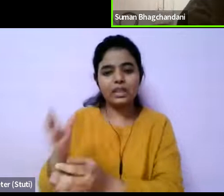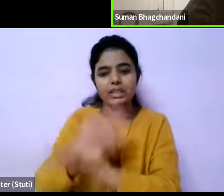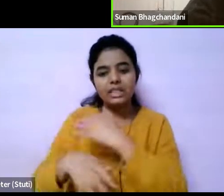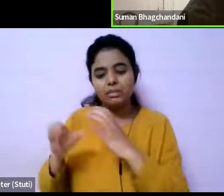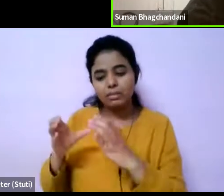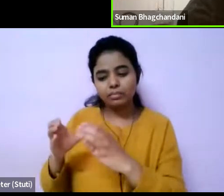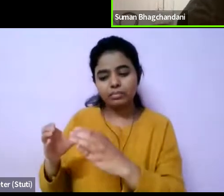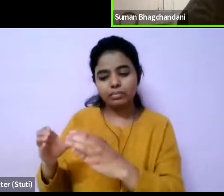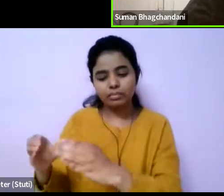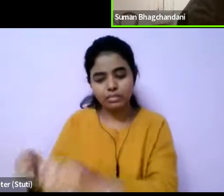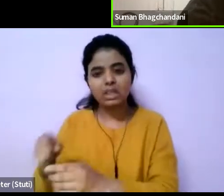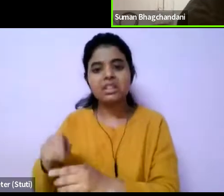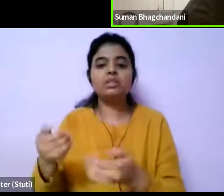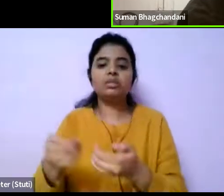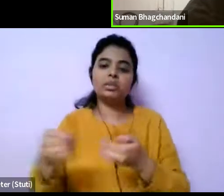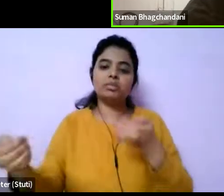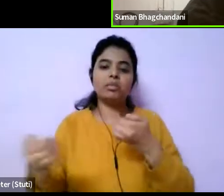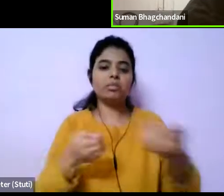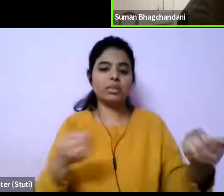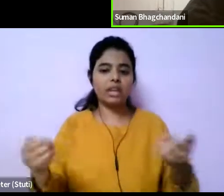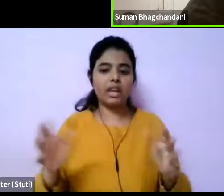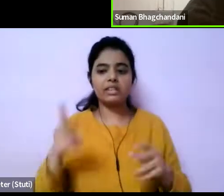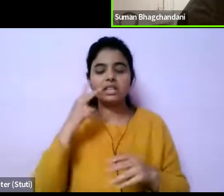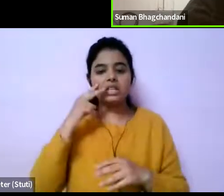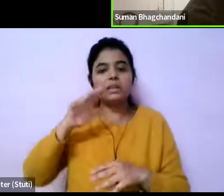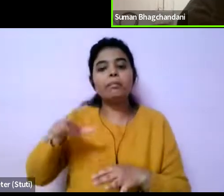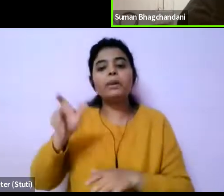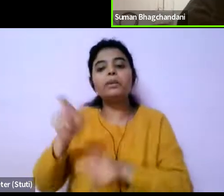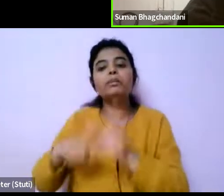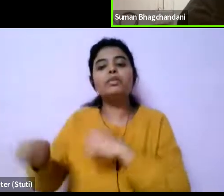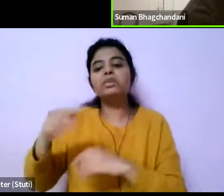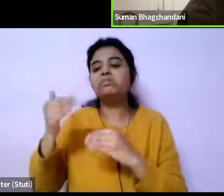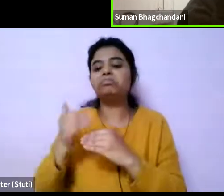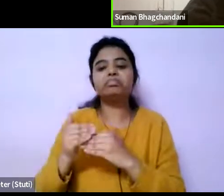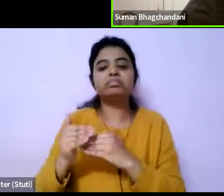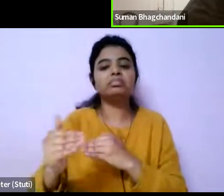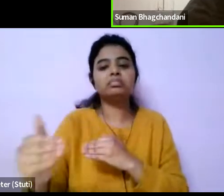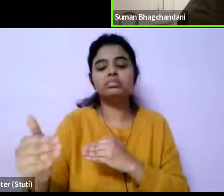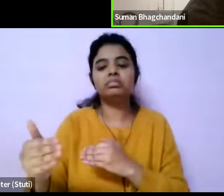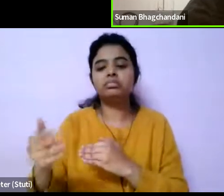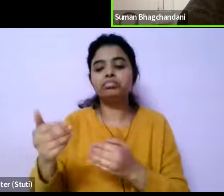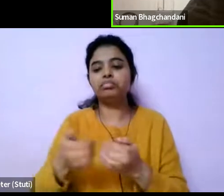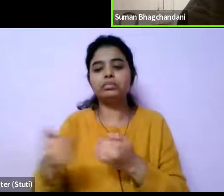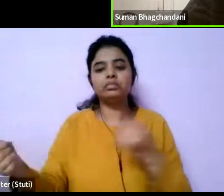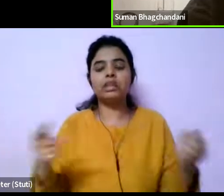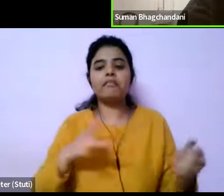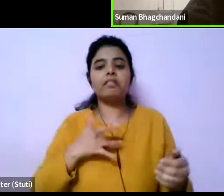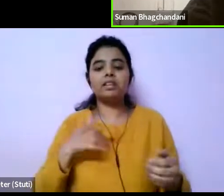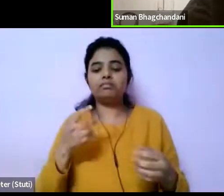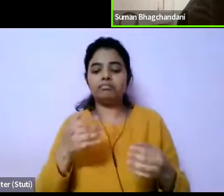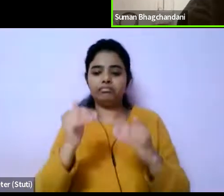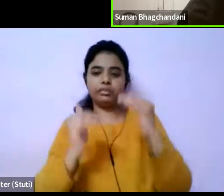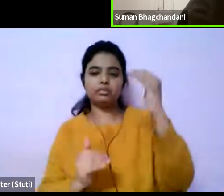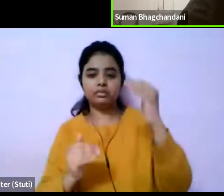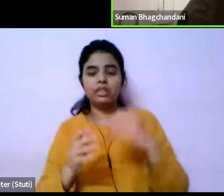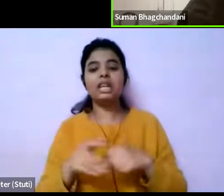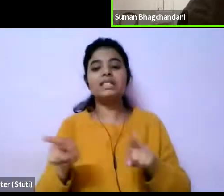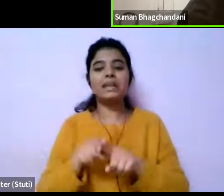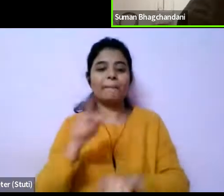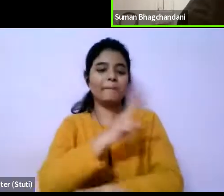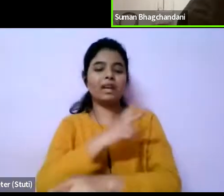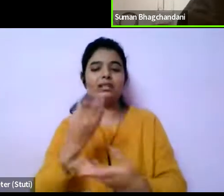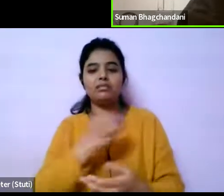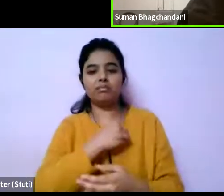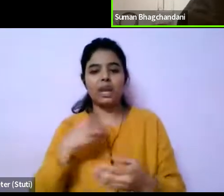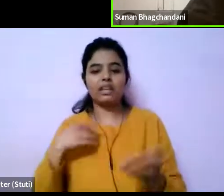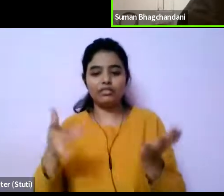than before, yet discrimination towards visibly disabled people continued to prevail. Subsequently, as medical sciences progressed, development in the